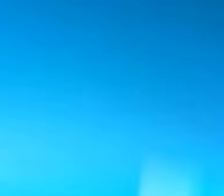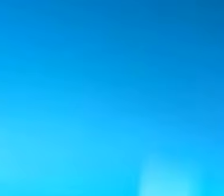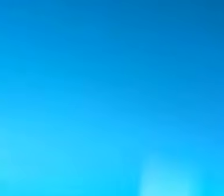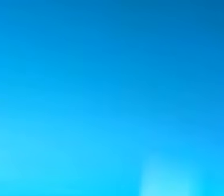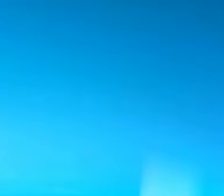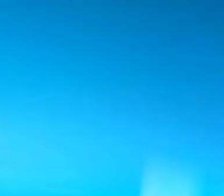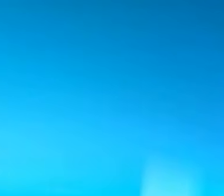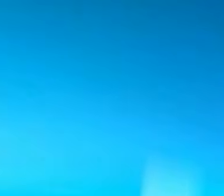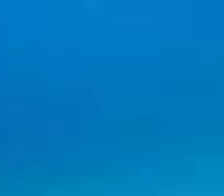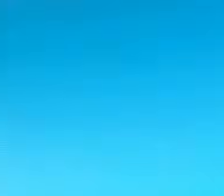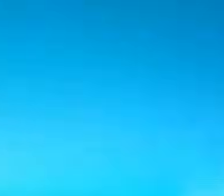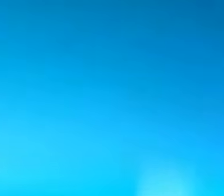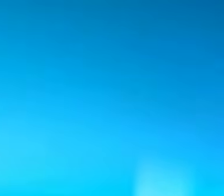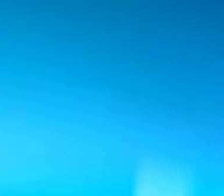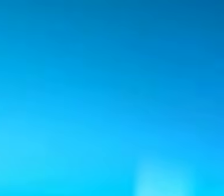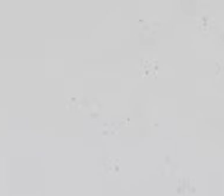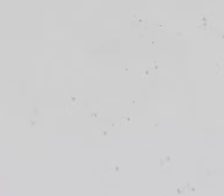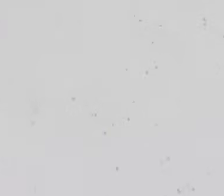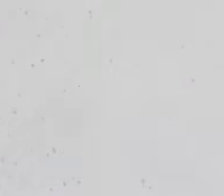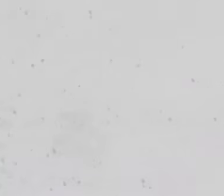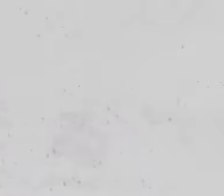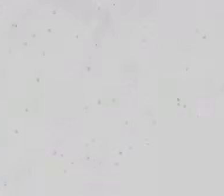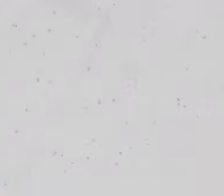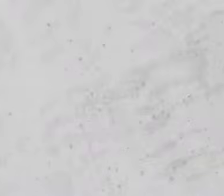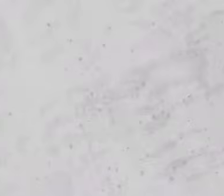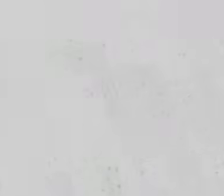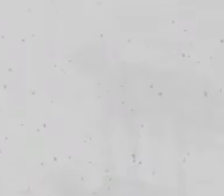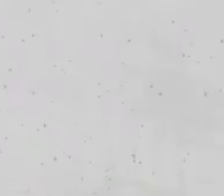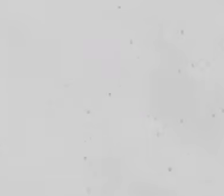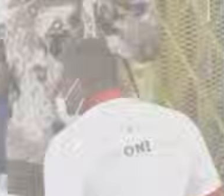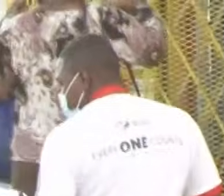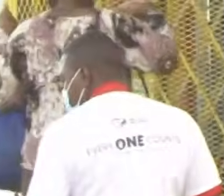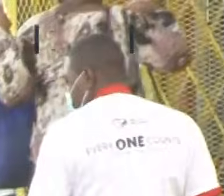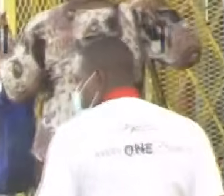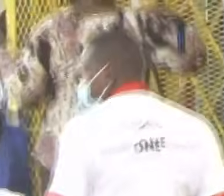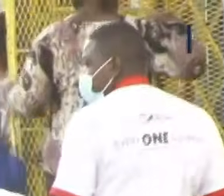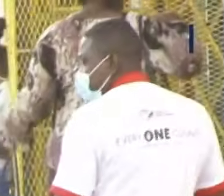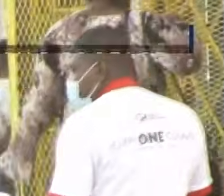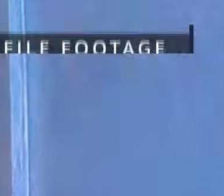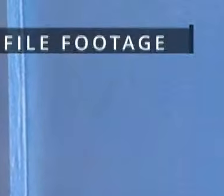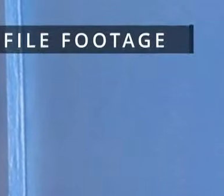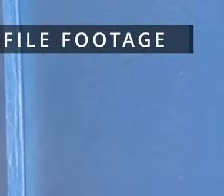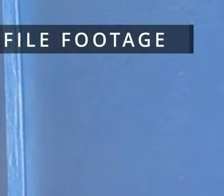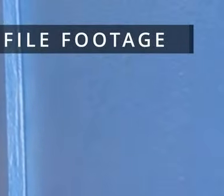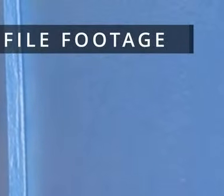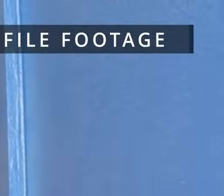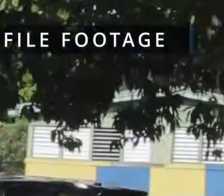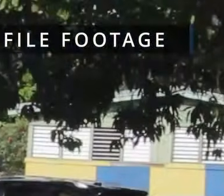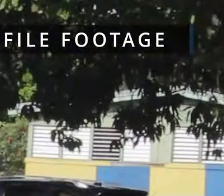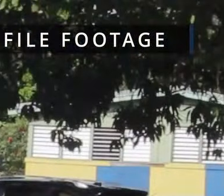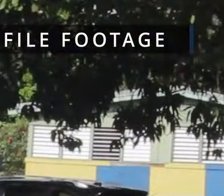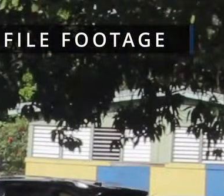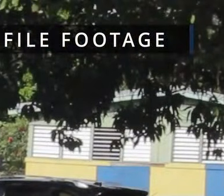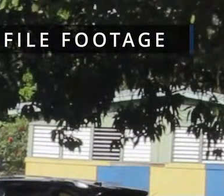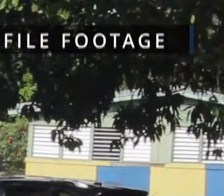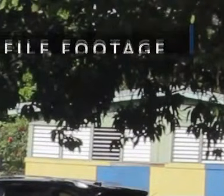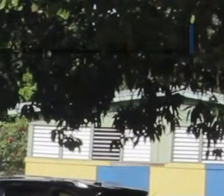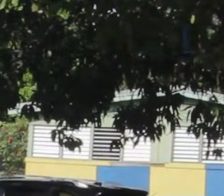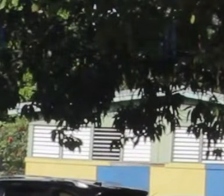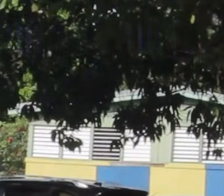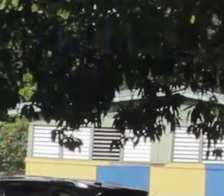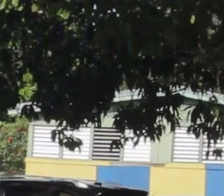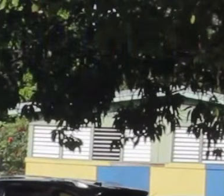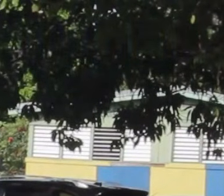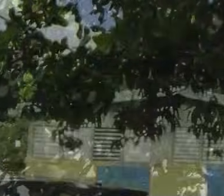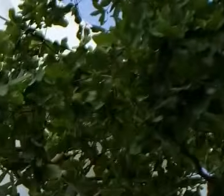of Jamaica. Not sure where to vote? Here's how to find your polling station. To find